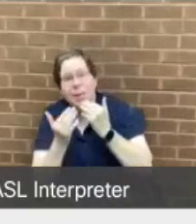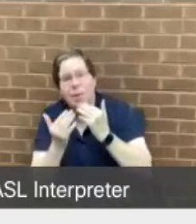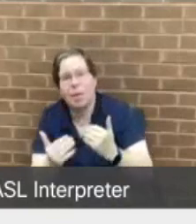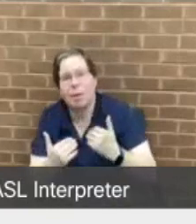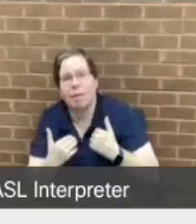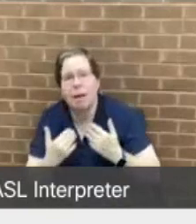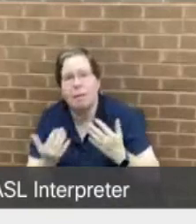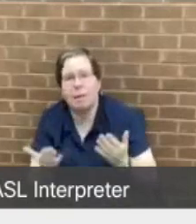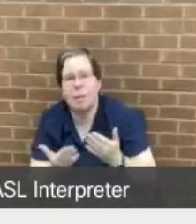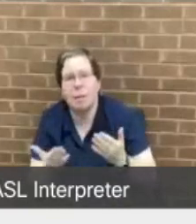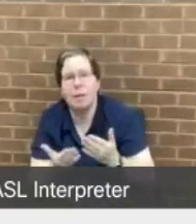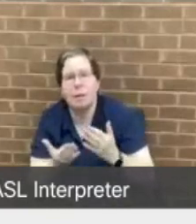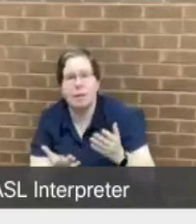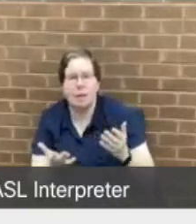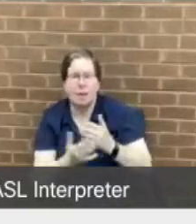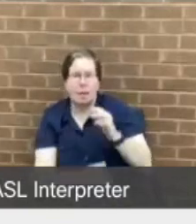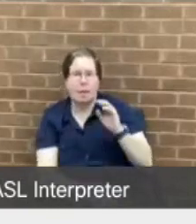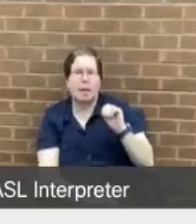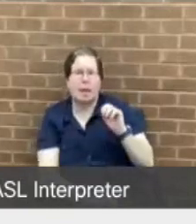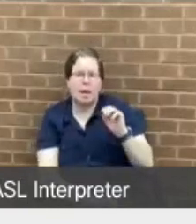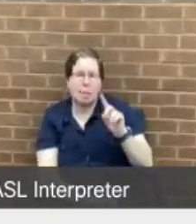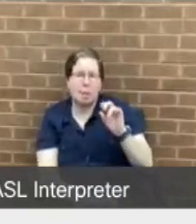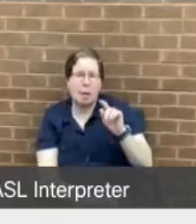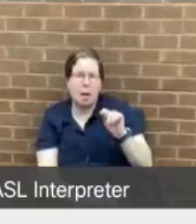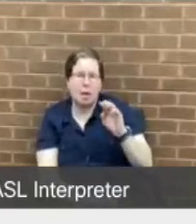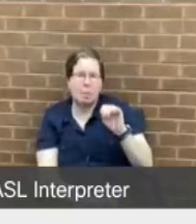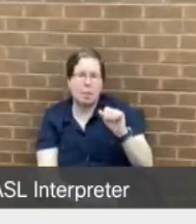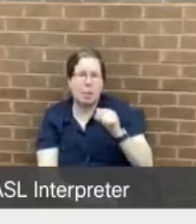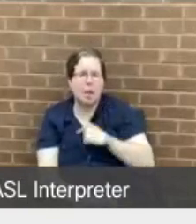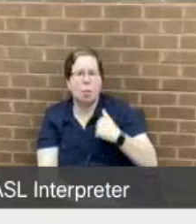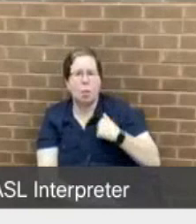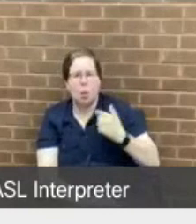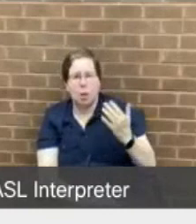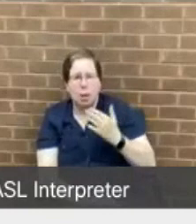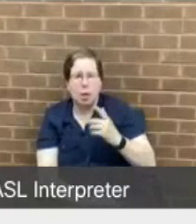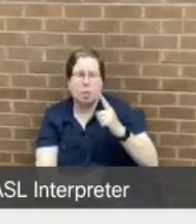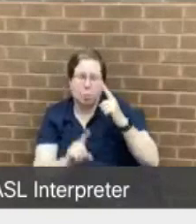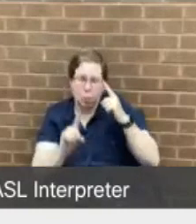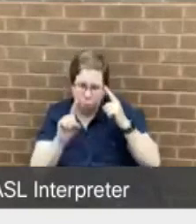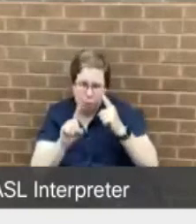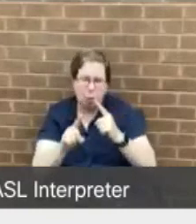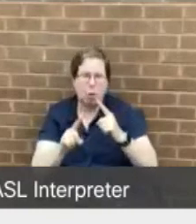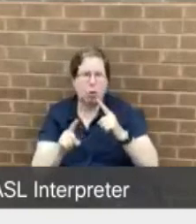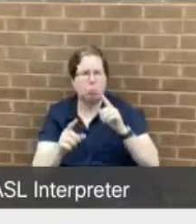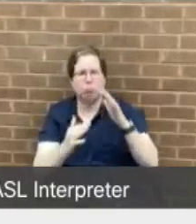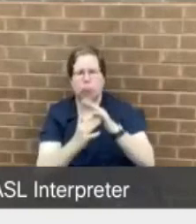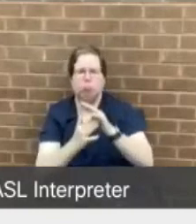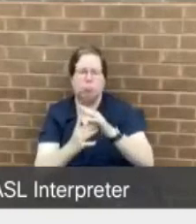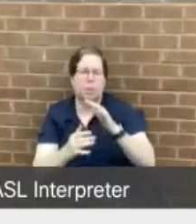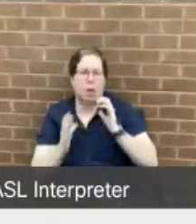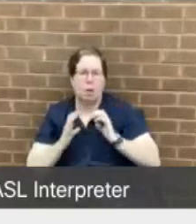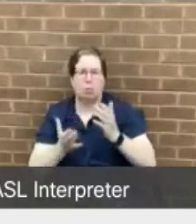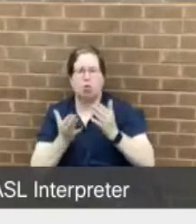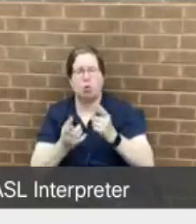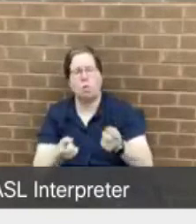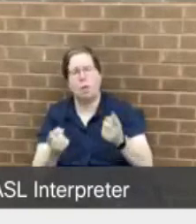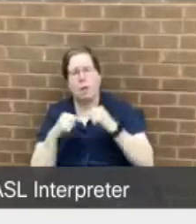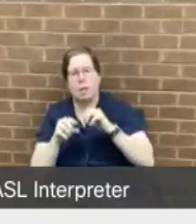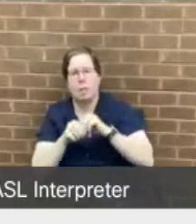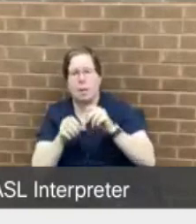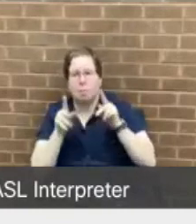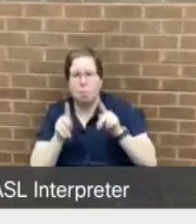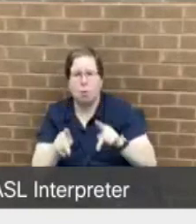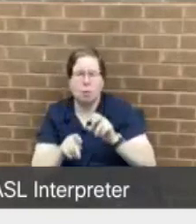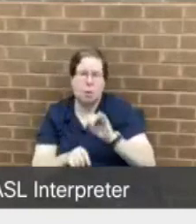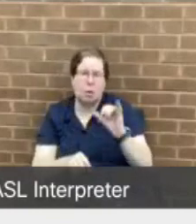today. At MDOT-MVA, we remain focused on providing that premier customer service, both if you come to visit us in person, as well